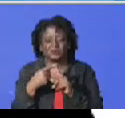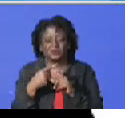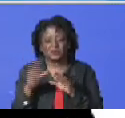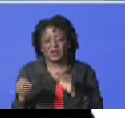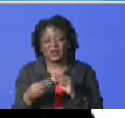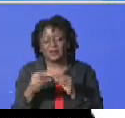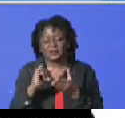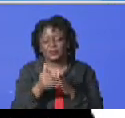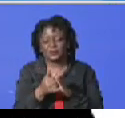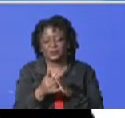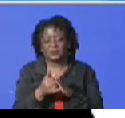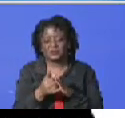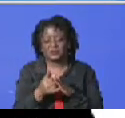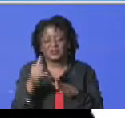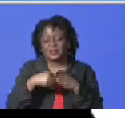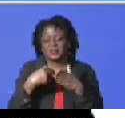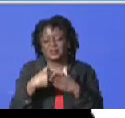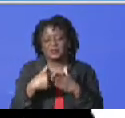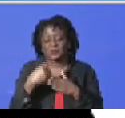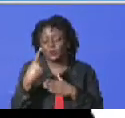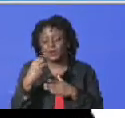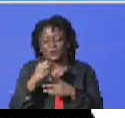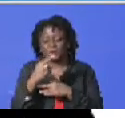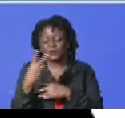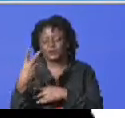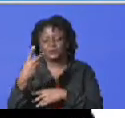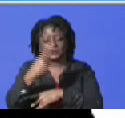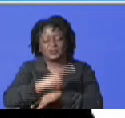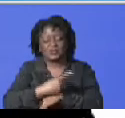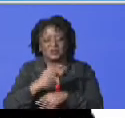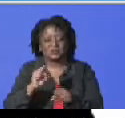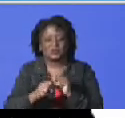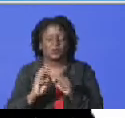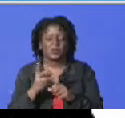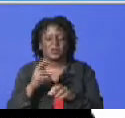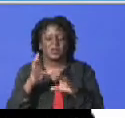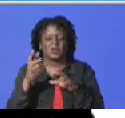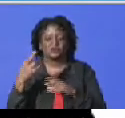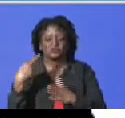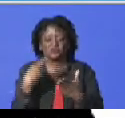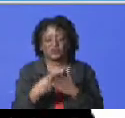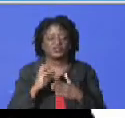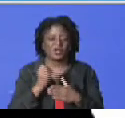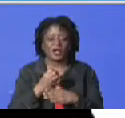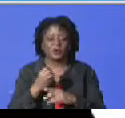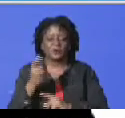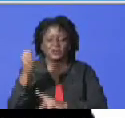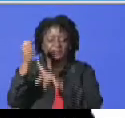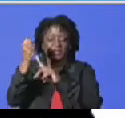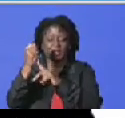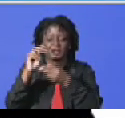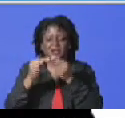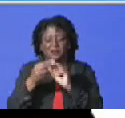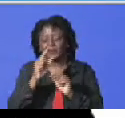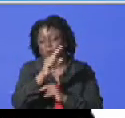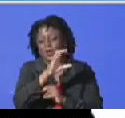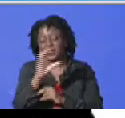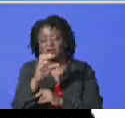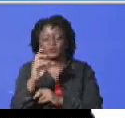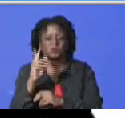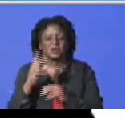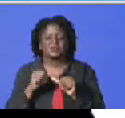two. So that we would reach that 100 target. We know that with continuing